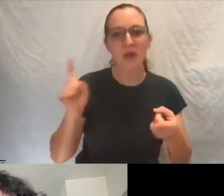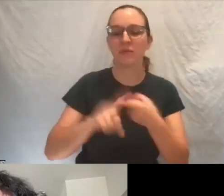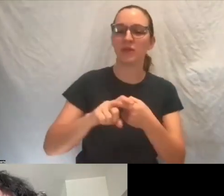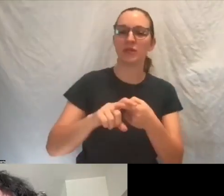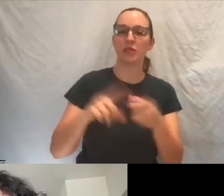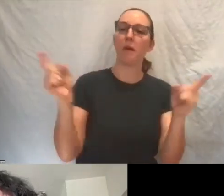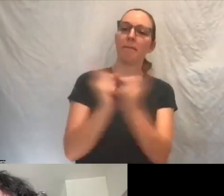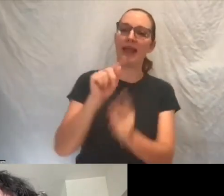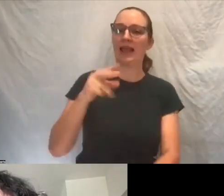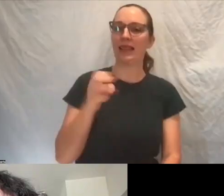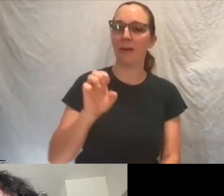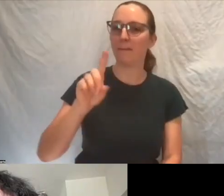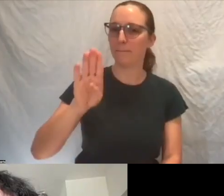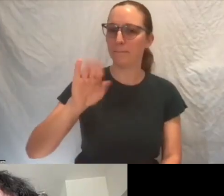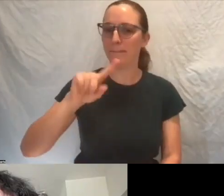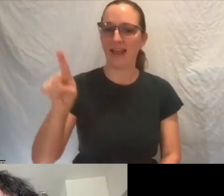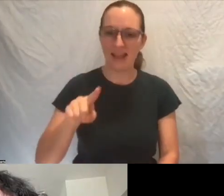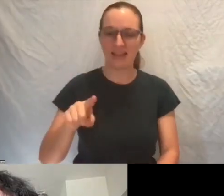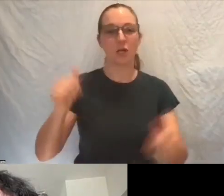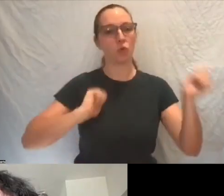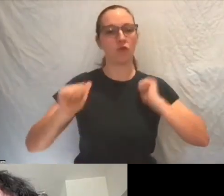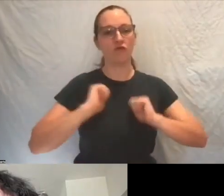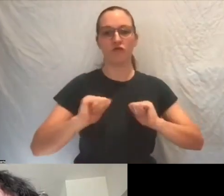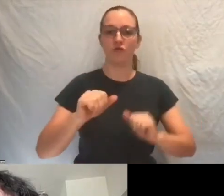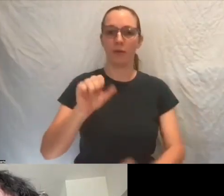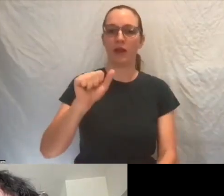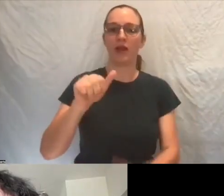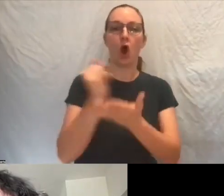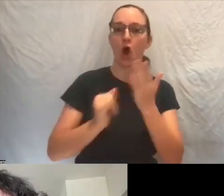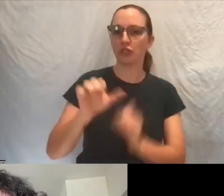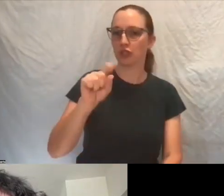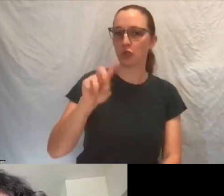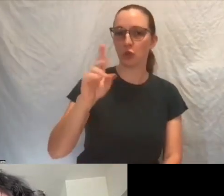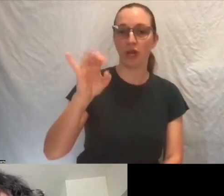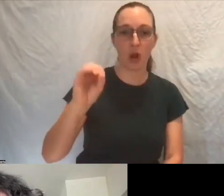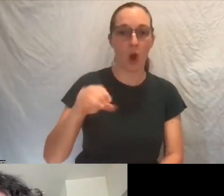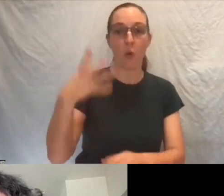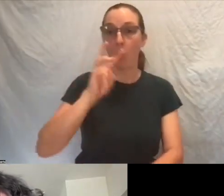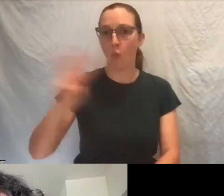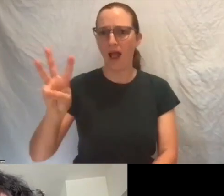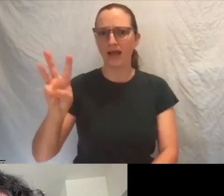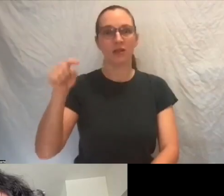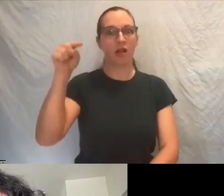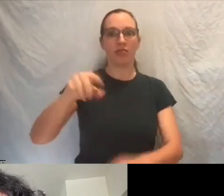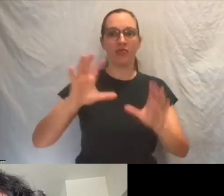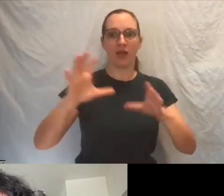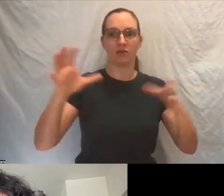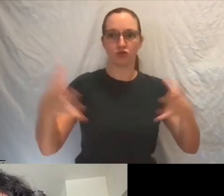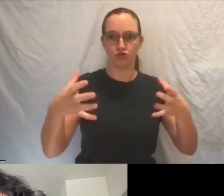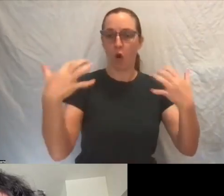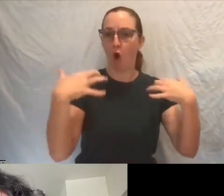Biz and Performing Arts Studio West. We have like one of the biggest crowds of students we've had in a long